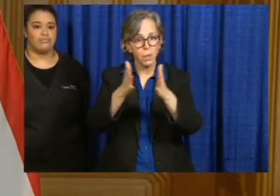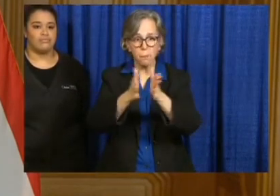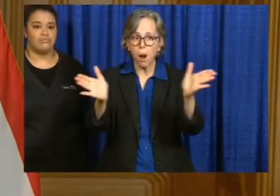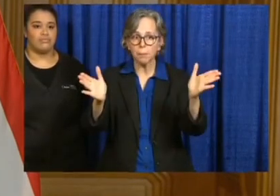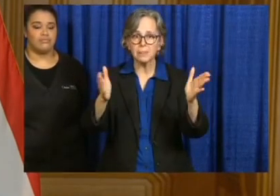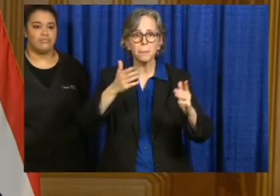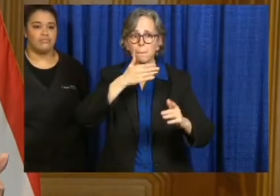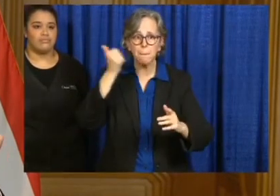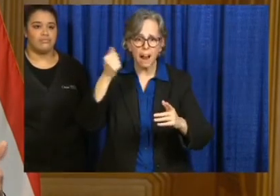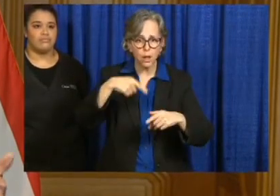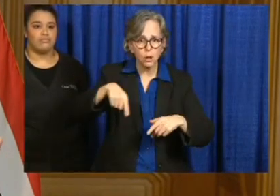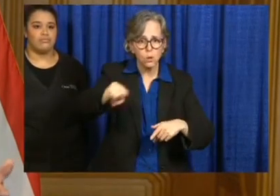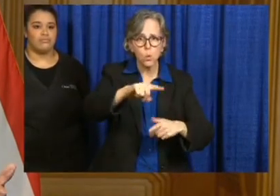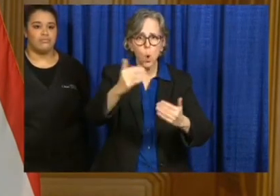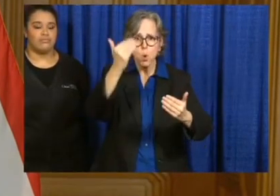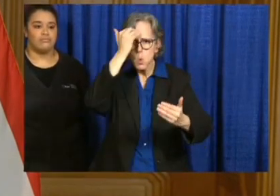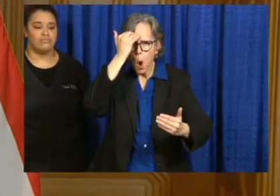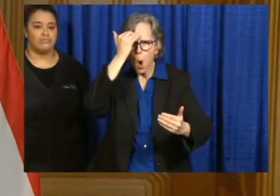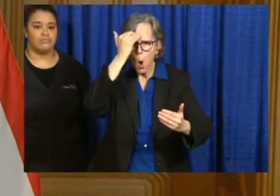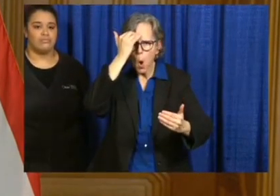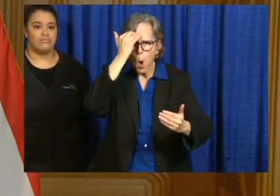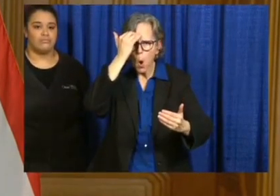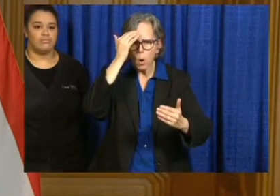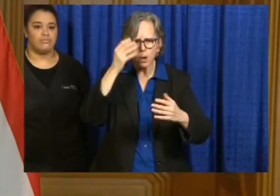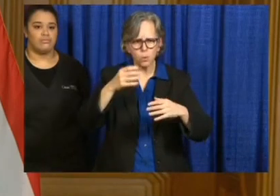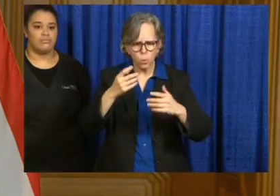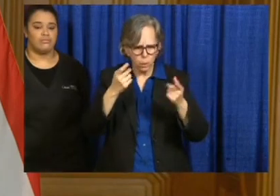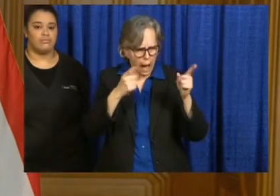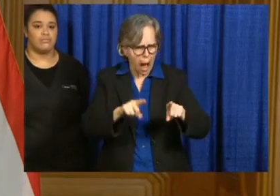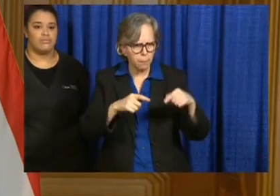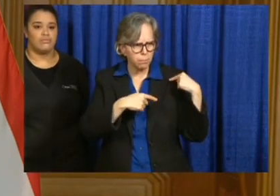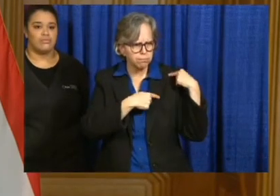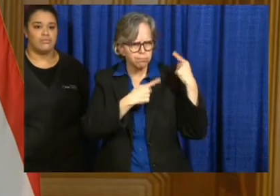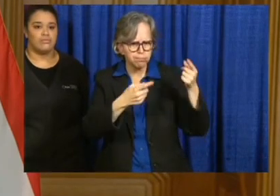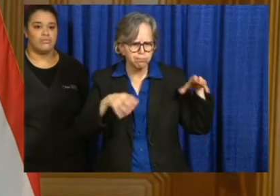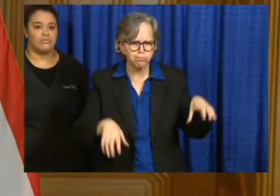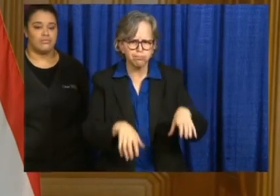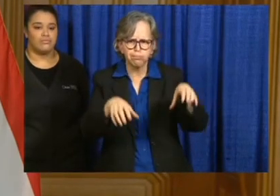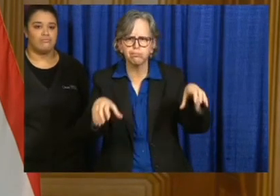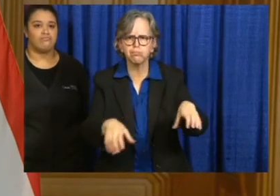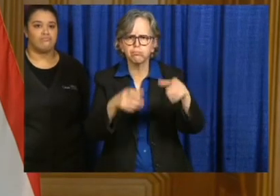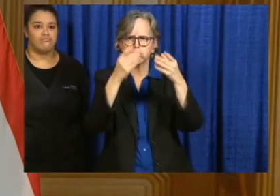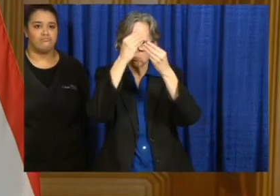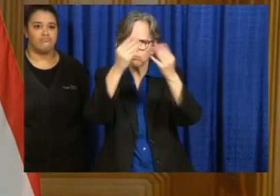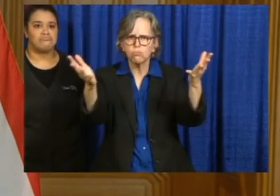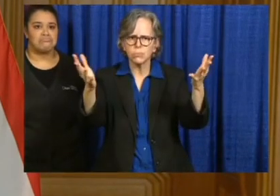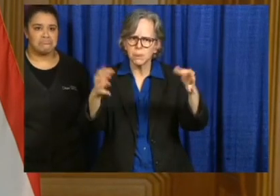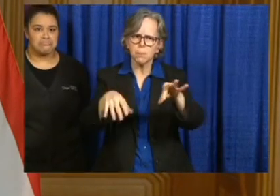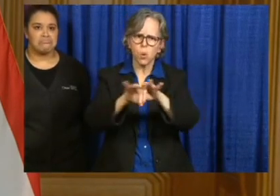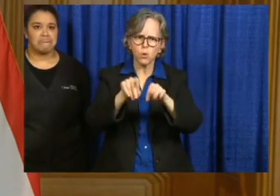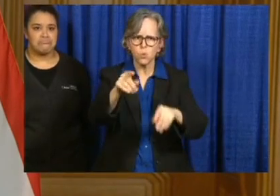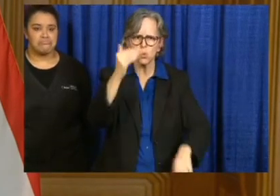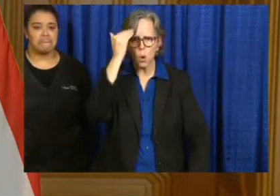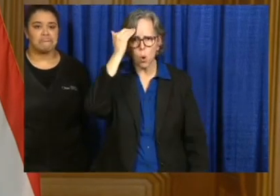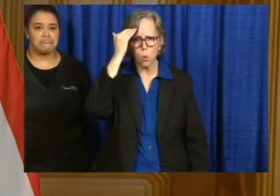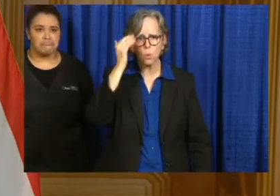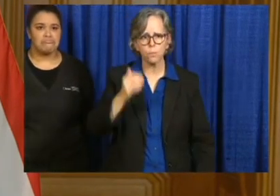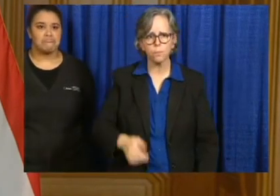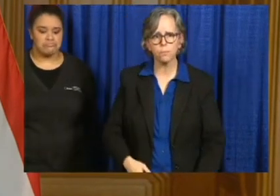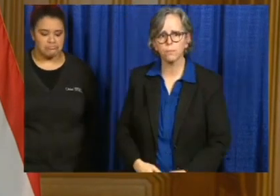to actually gauge exactly where we are and what we know when we know it. All right, thank you.